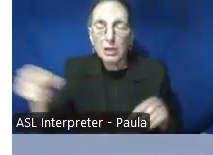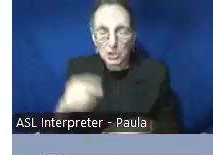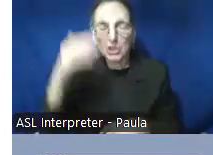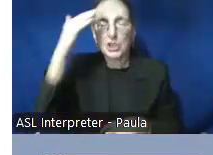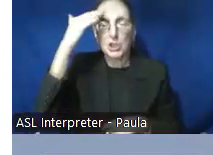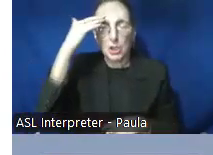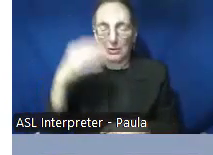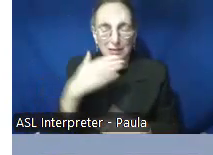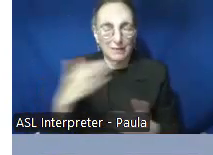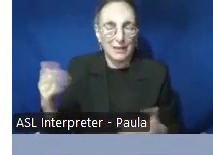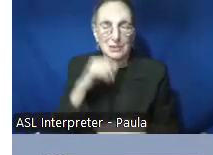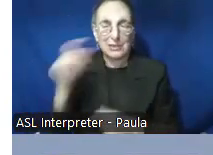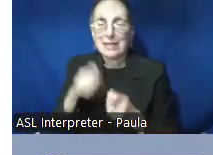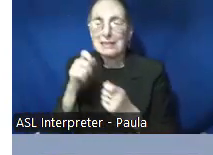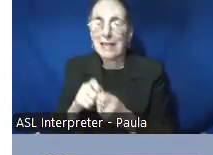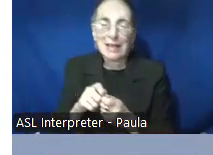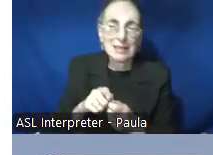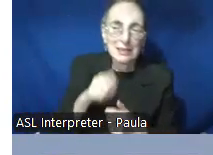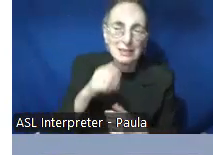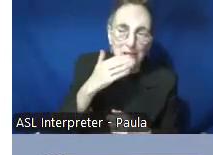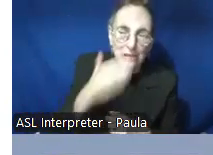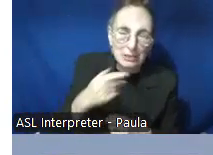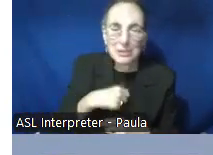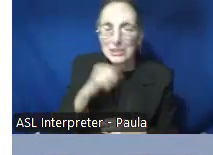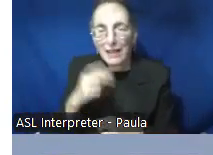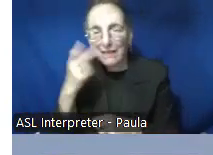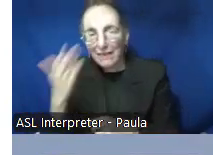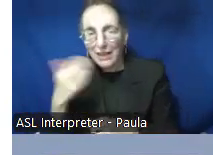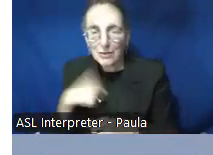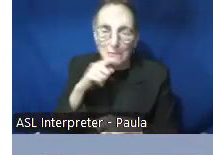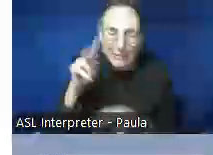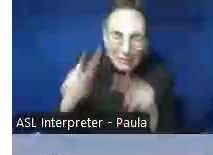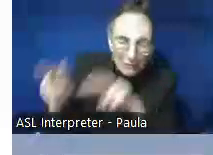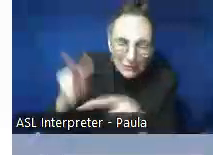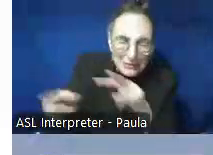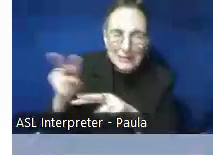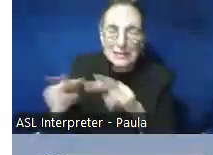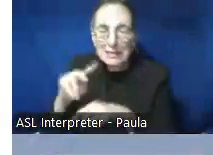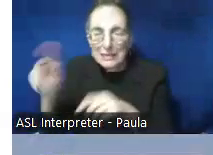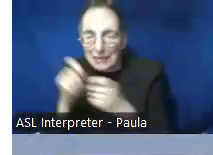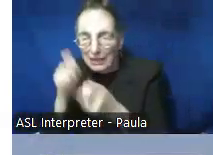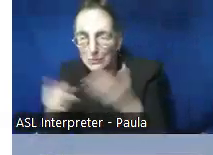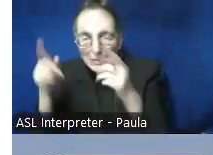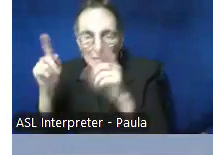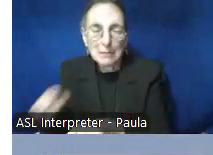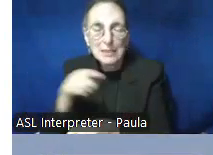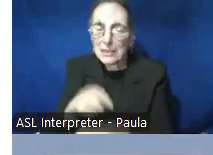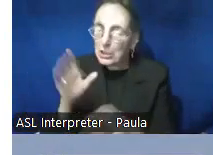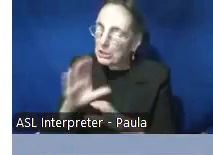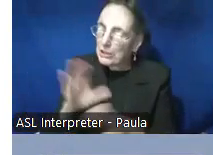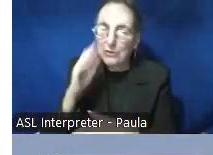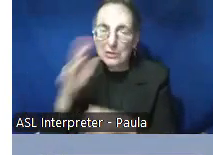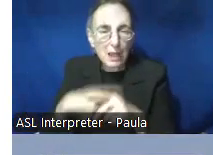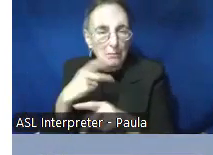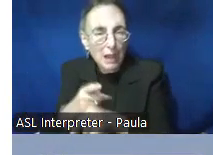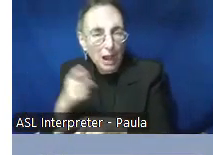things are not quite going well, but isn't there to oversee mom exactly and is looking for some type of